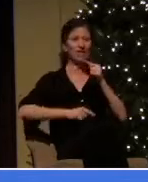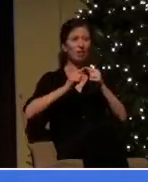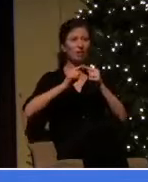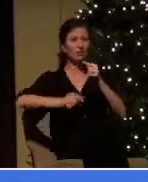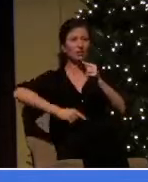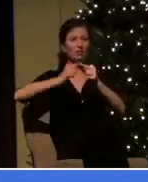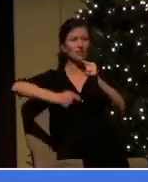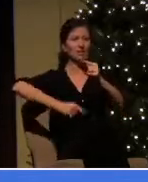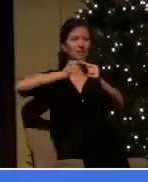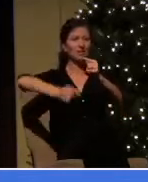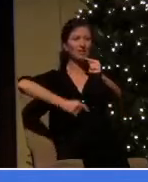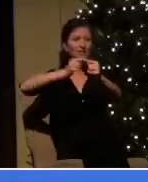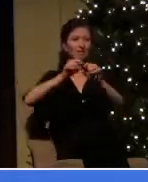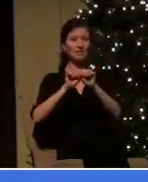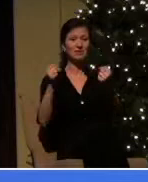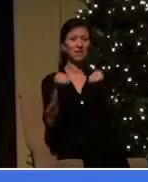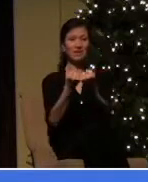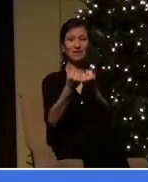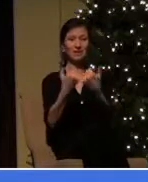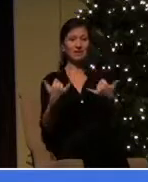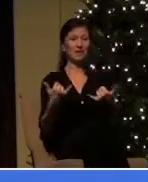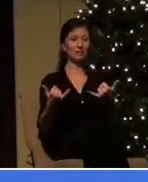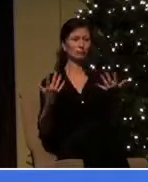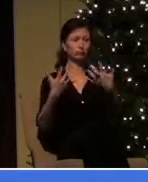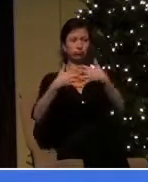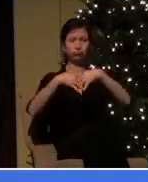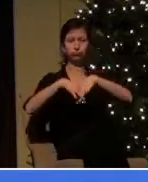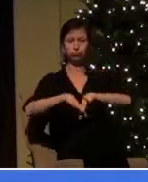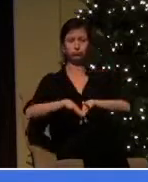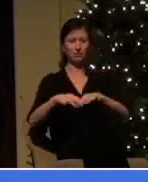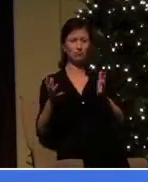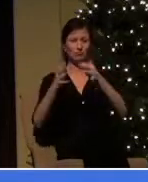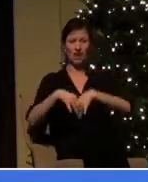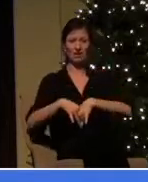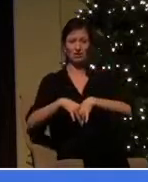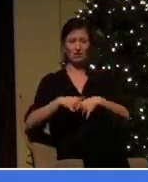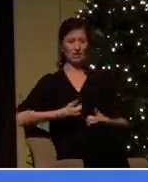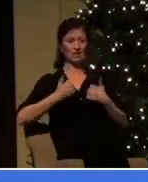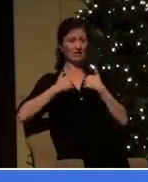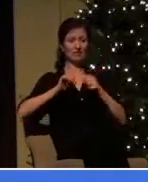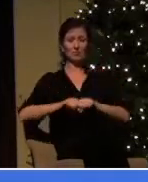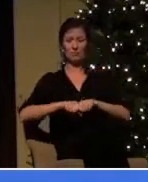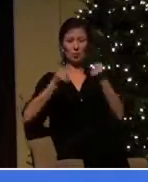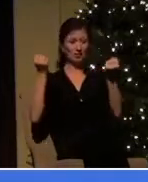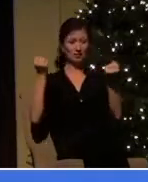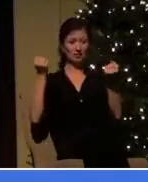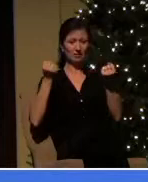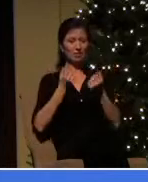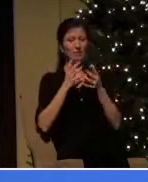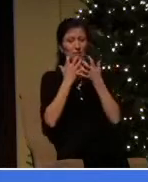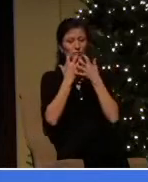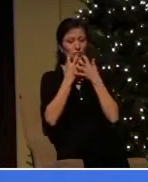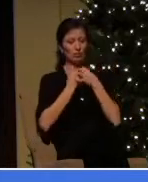whole society bogs down in the brokenness of life. The treasures of